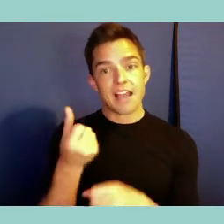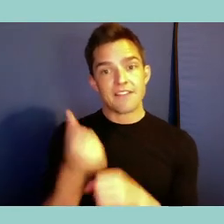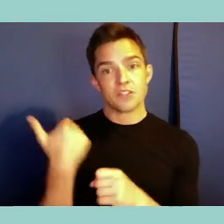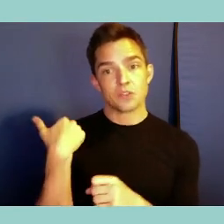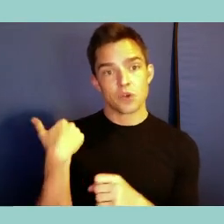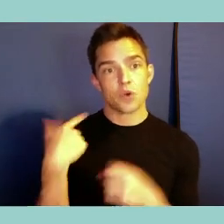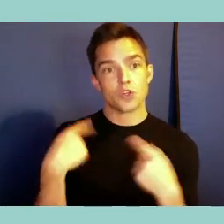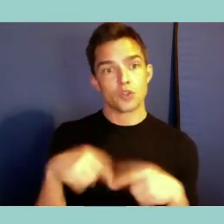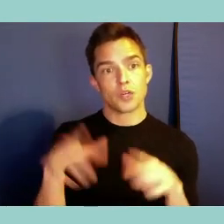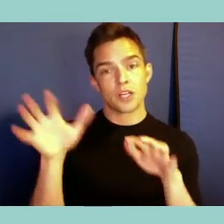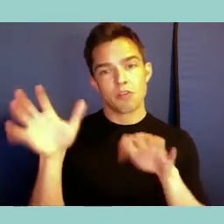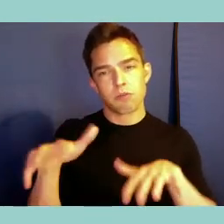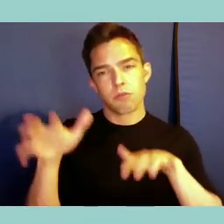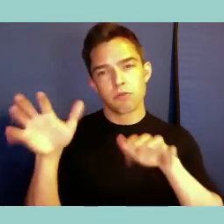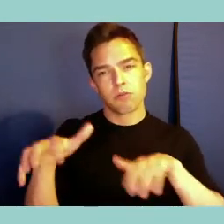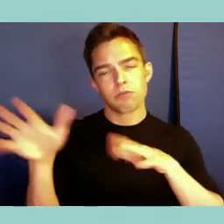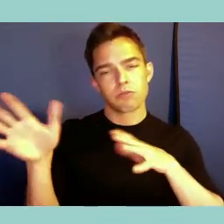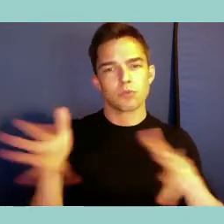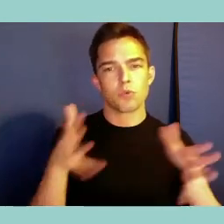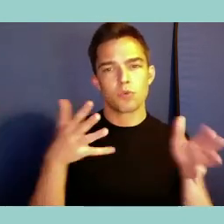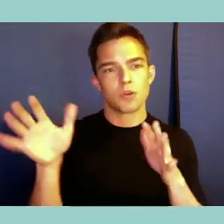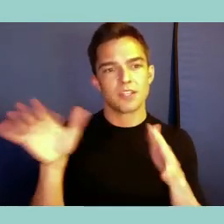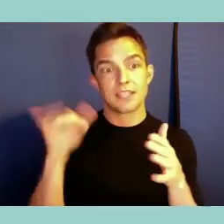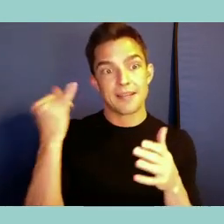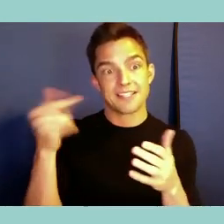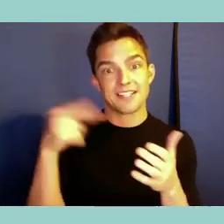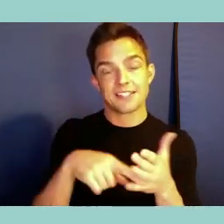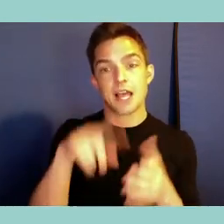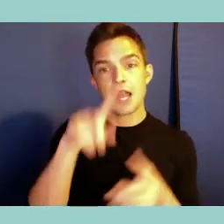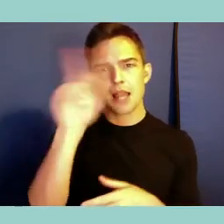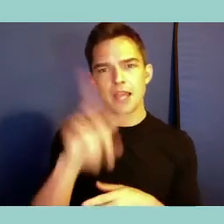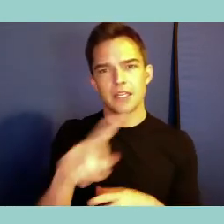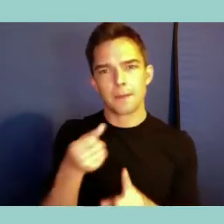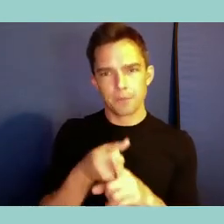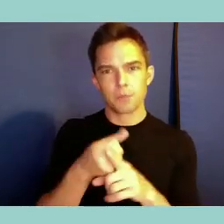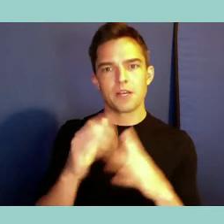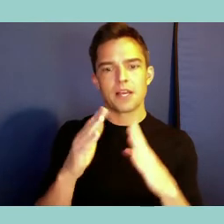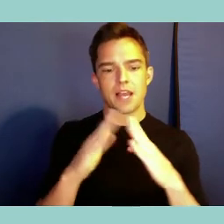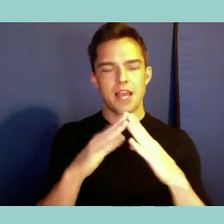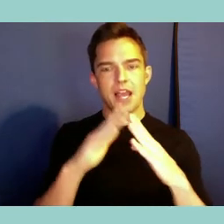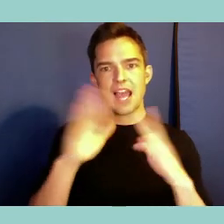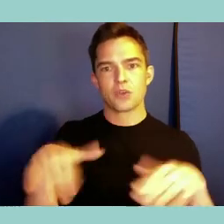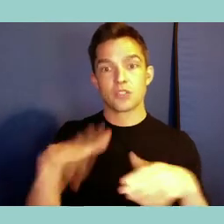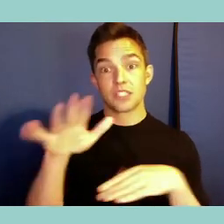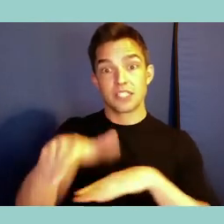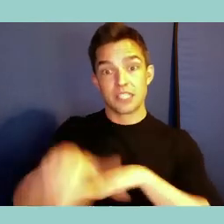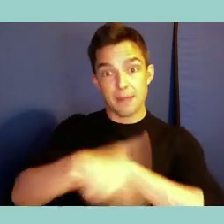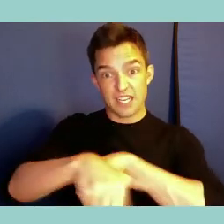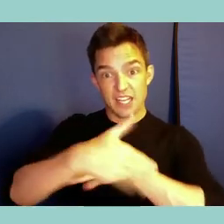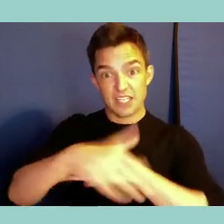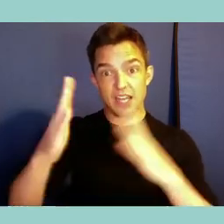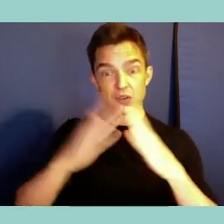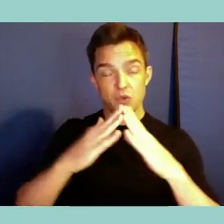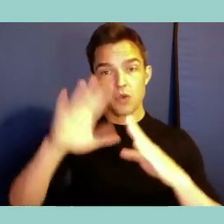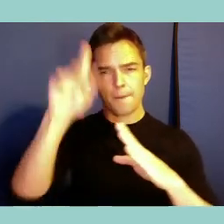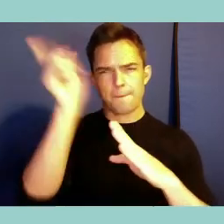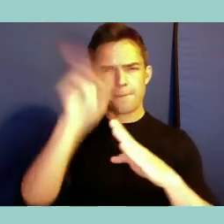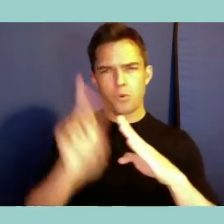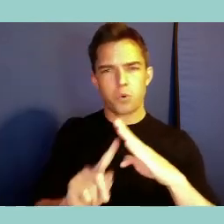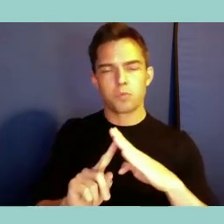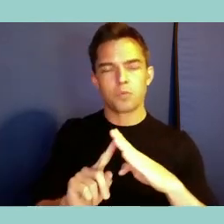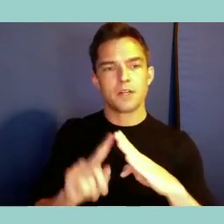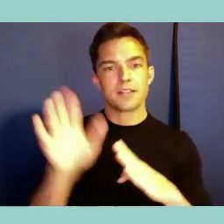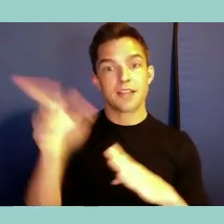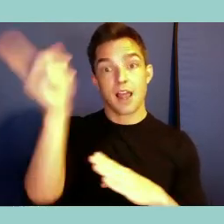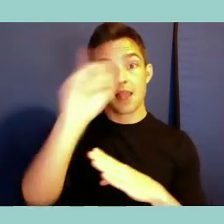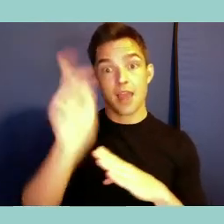ago, during a thunderstorm much like this one, that lightning hit our house in the middle of the night. The impact of